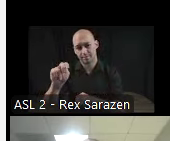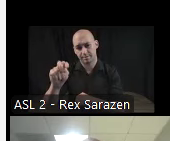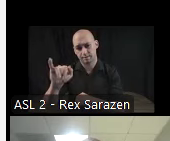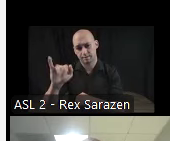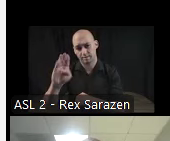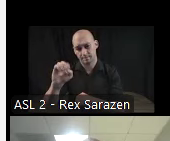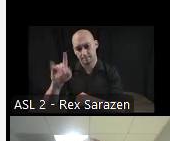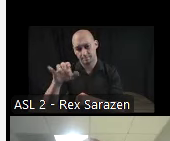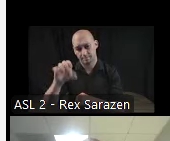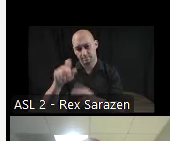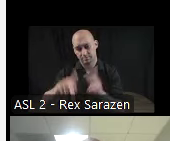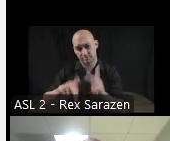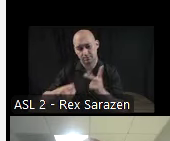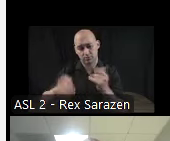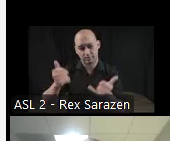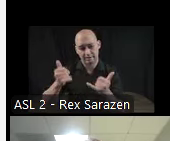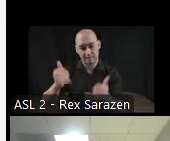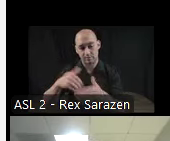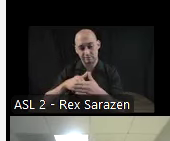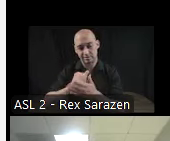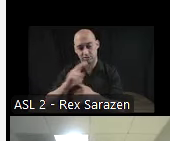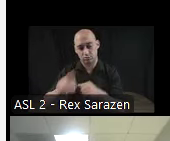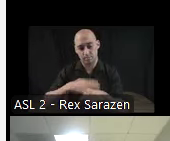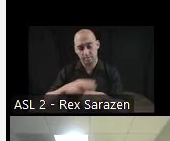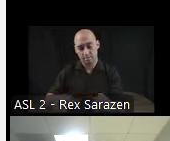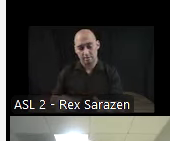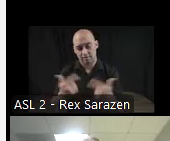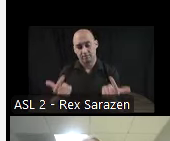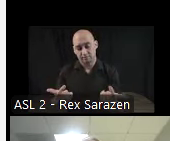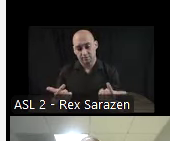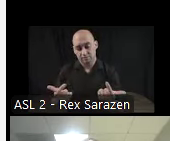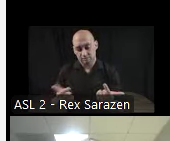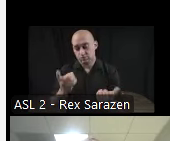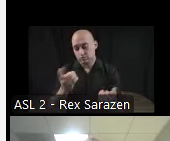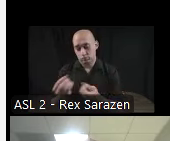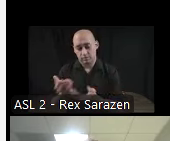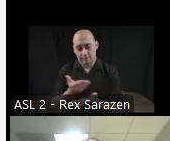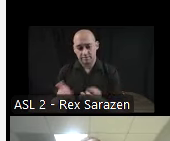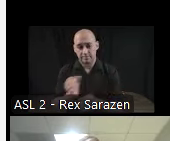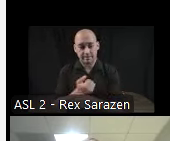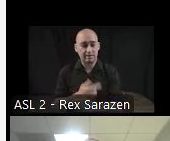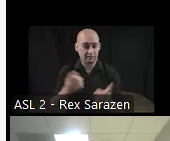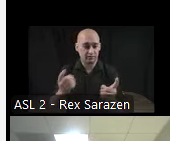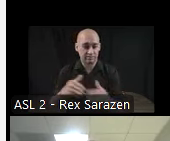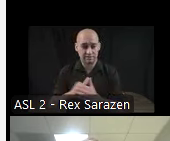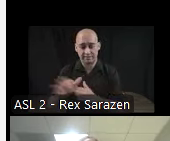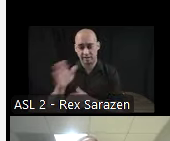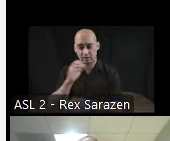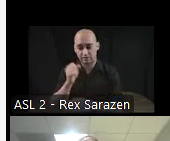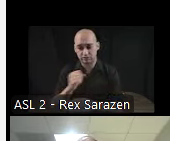now, in their normal lives, do things that really make a difference in their aging